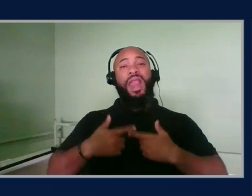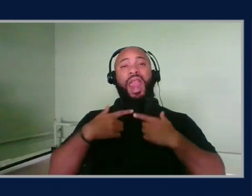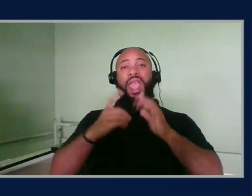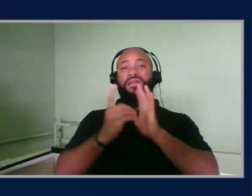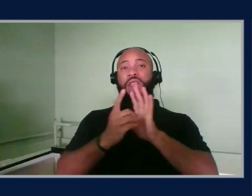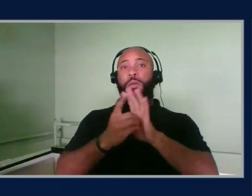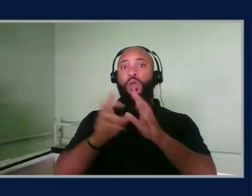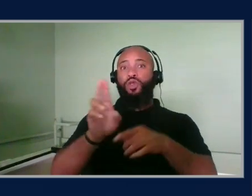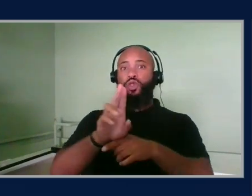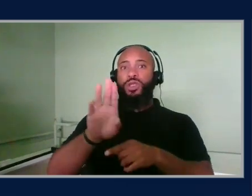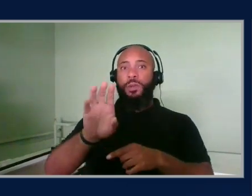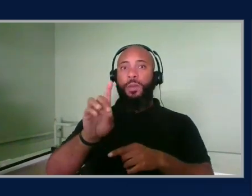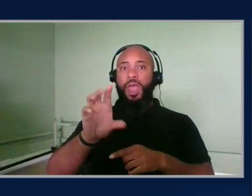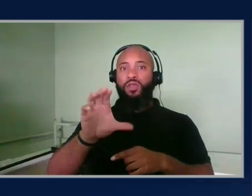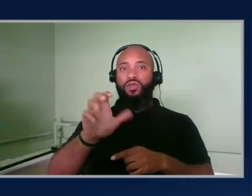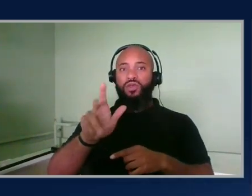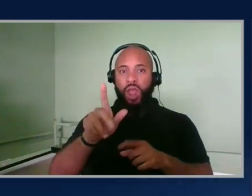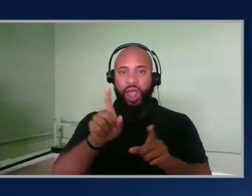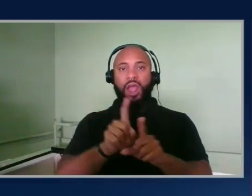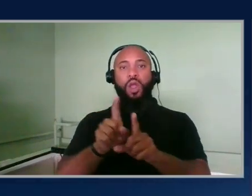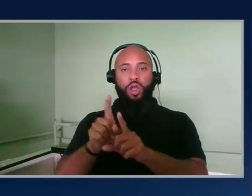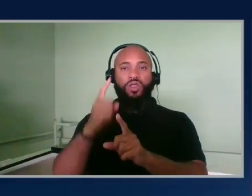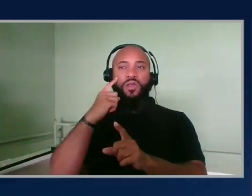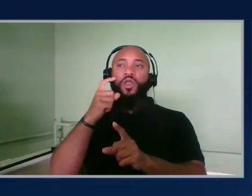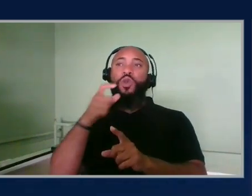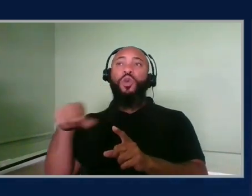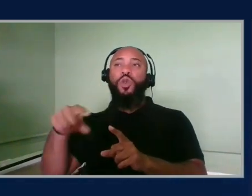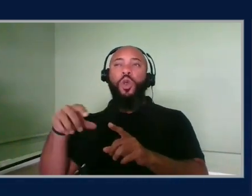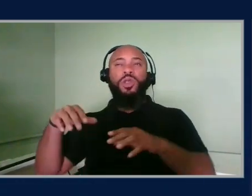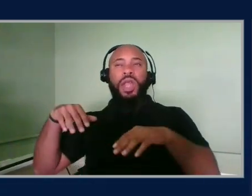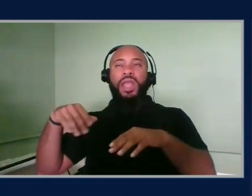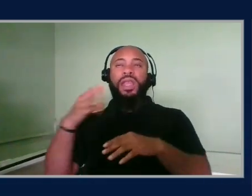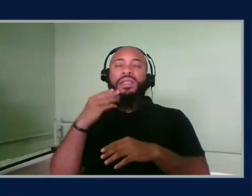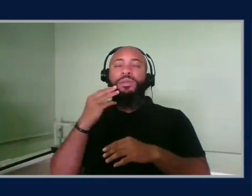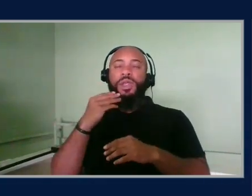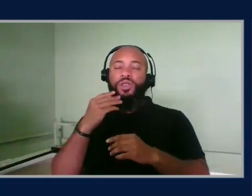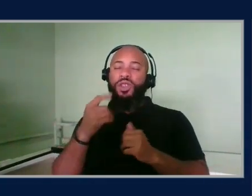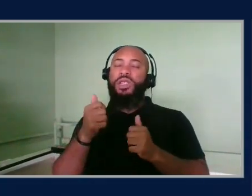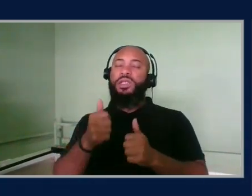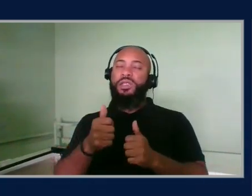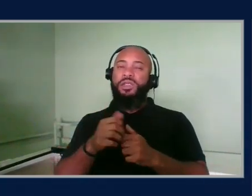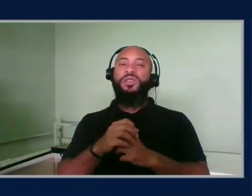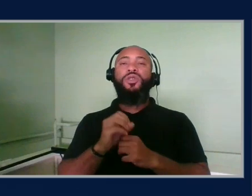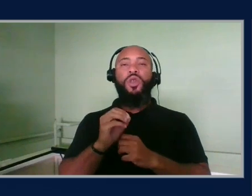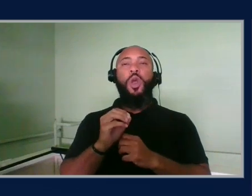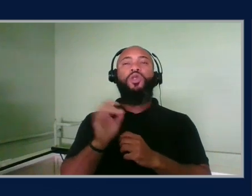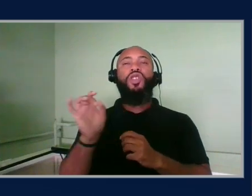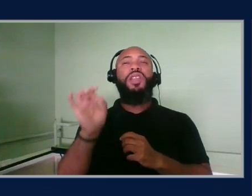Bedrock as well for those who are a little bit less experienced having used it before. So just a kind of